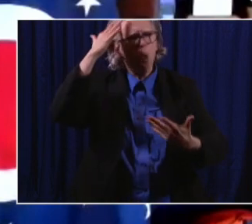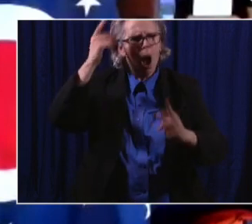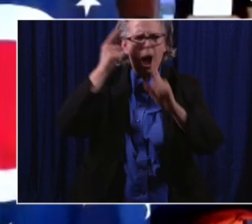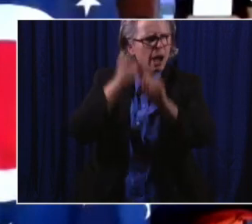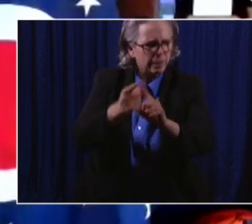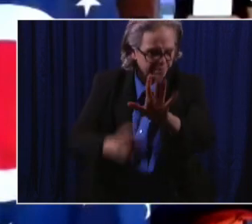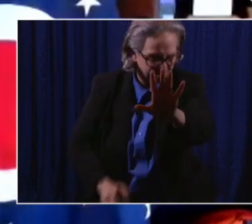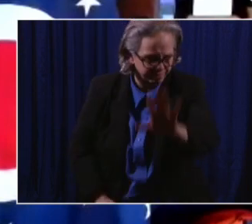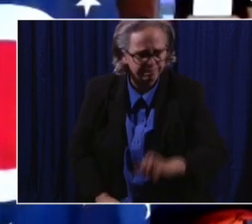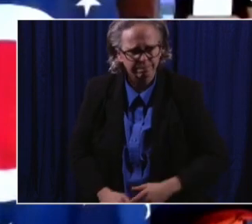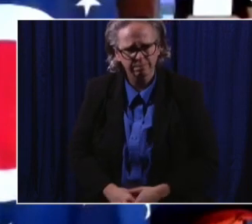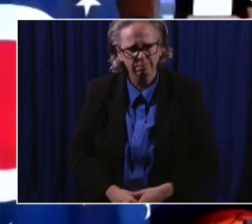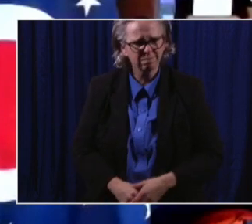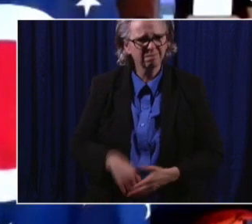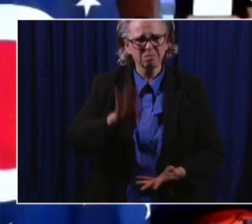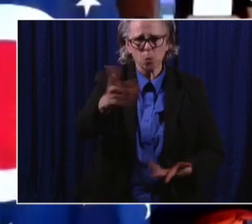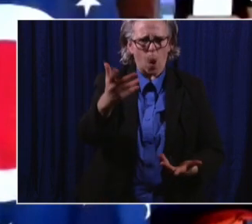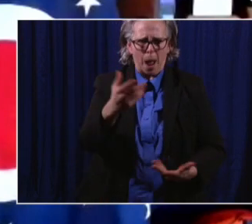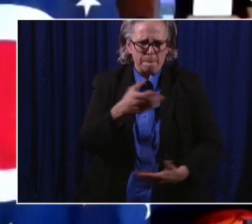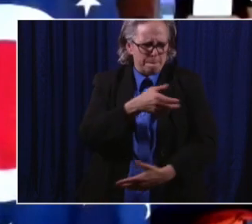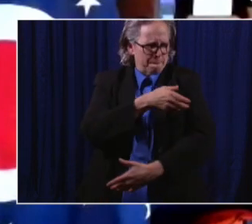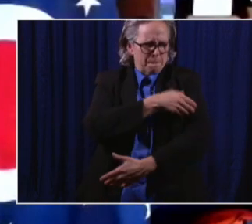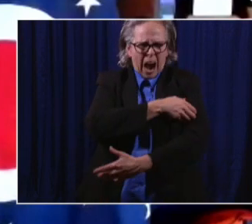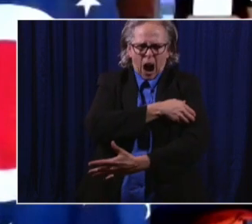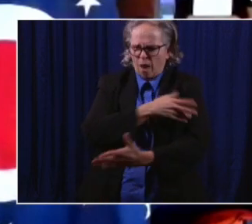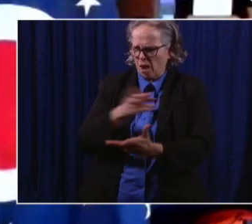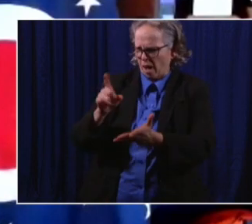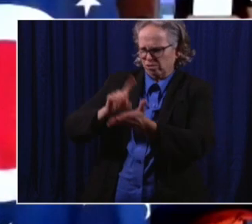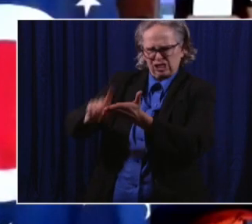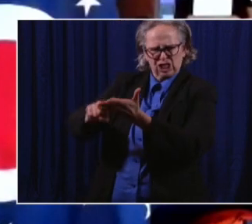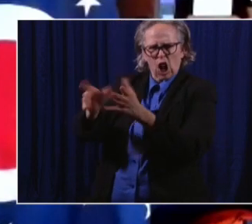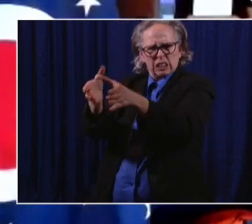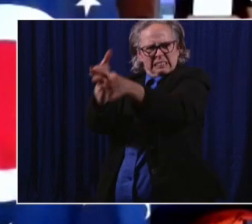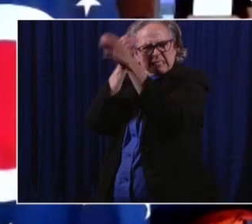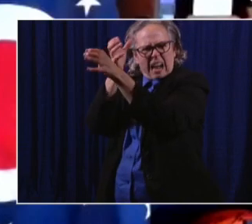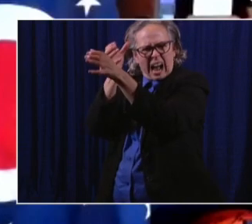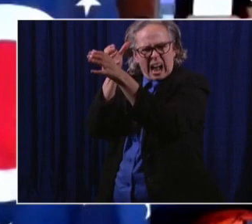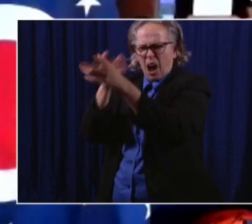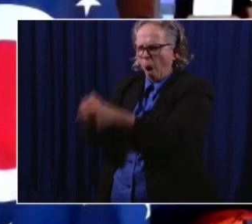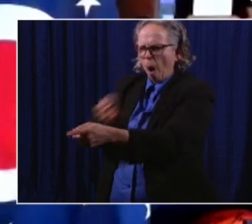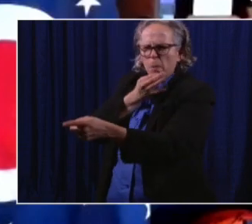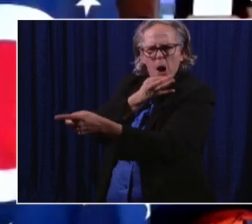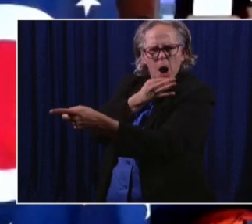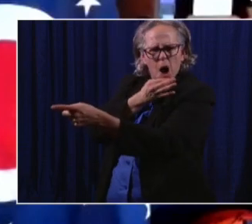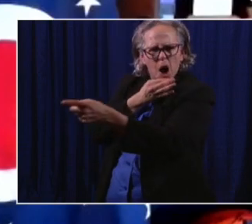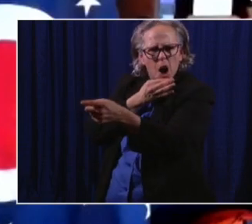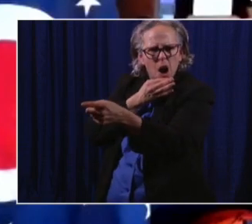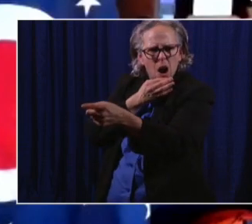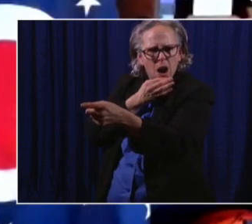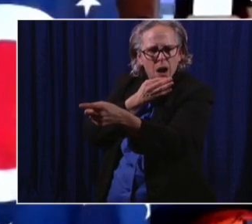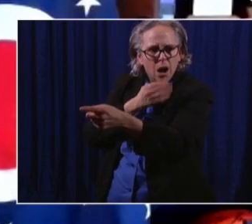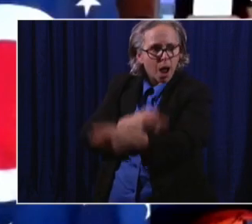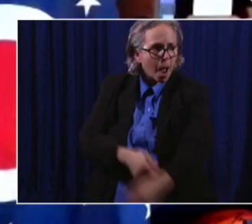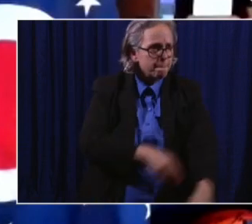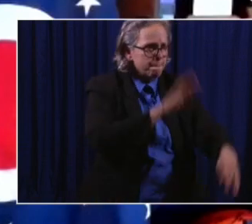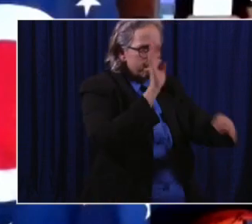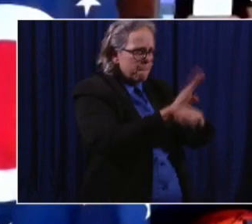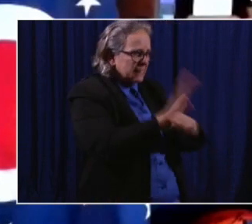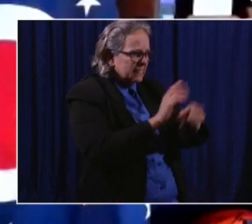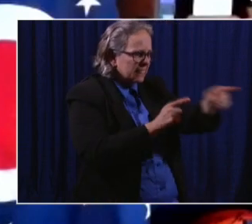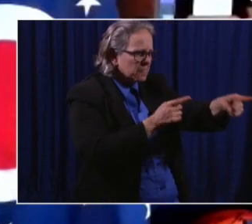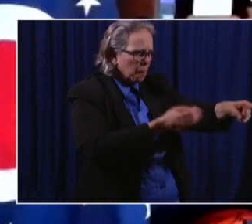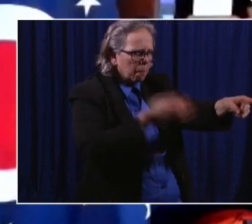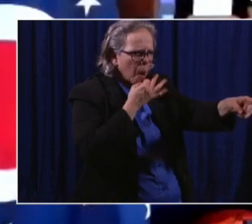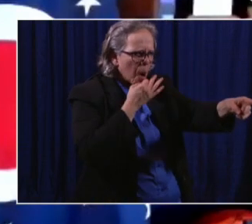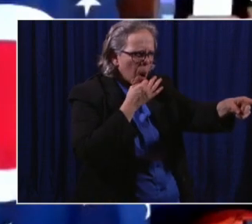power of innovation and research on our university campuses, improve people's lives with it, make it easier for entrepreneurs and